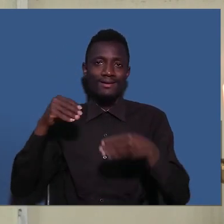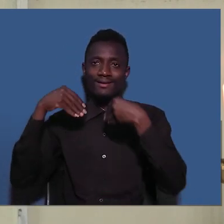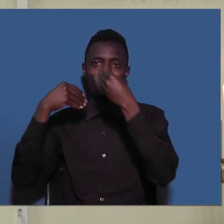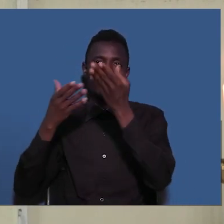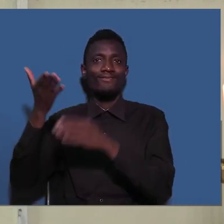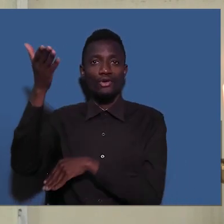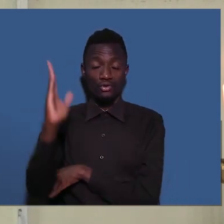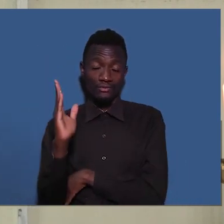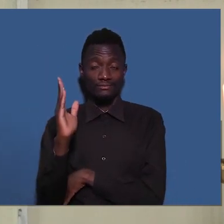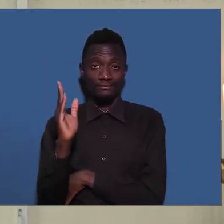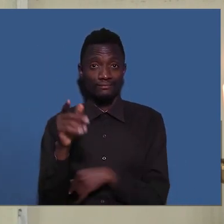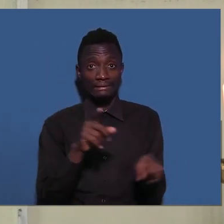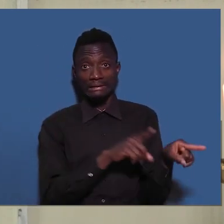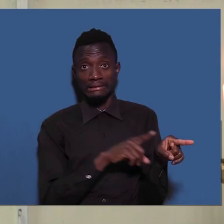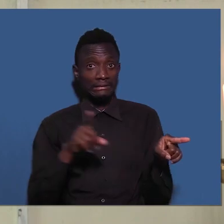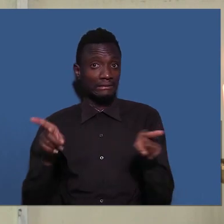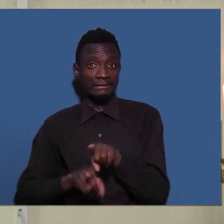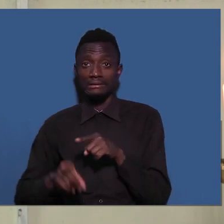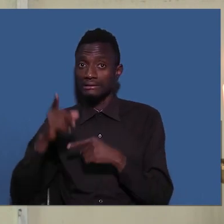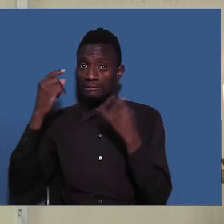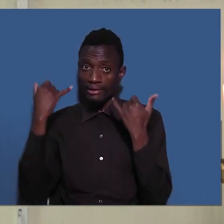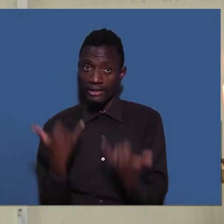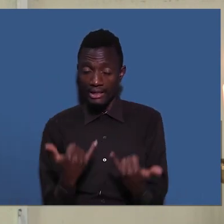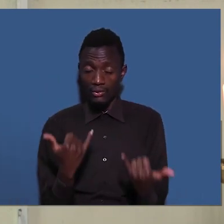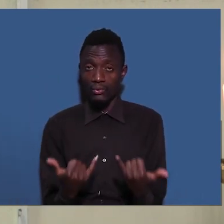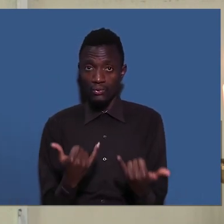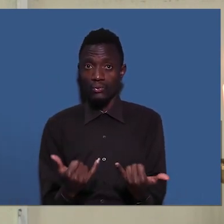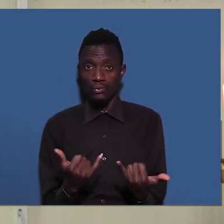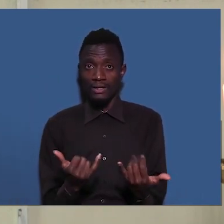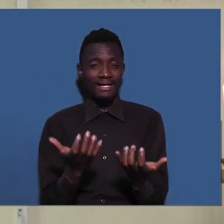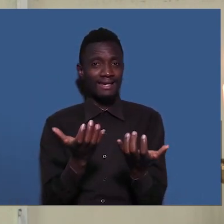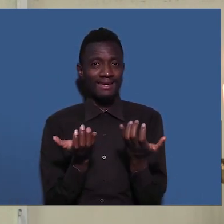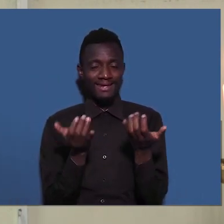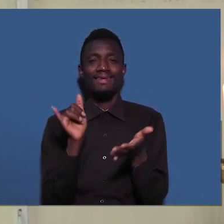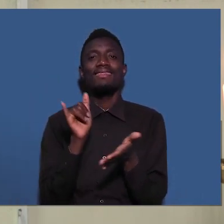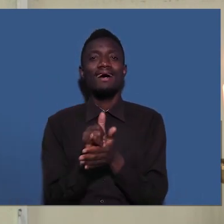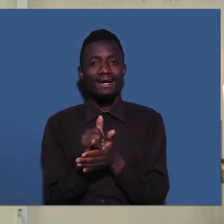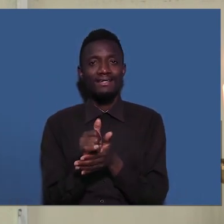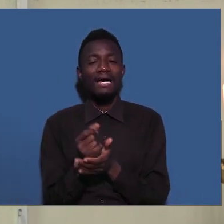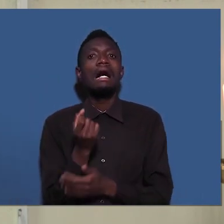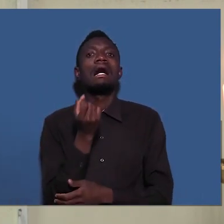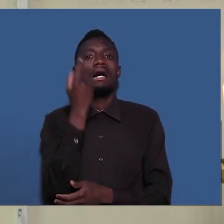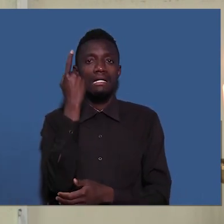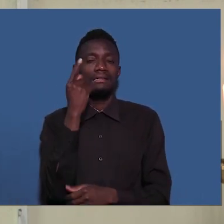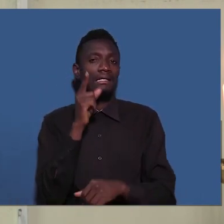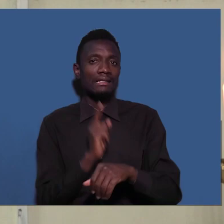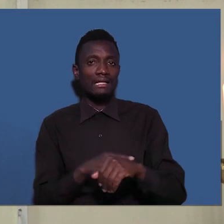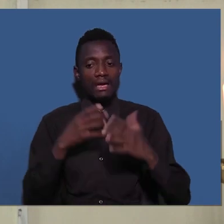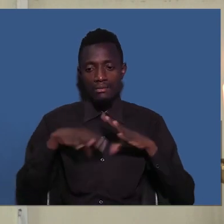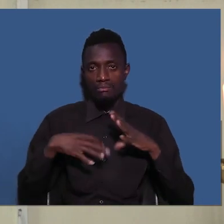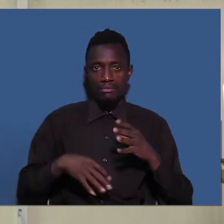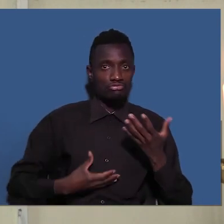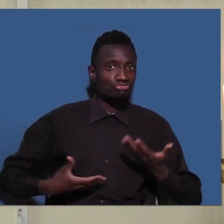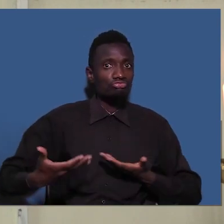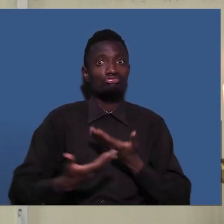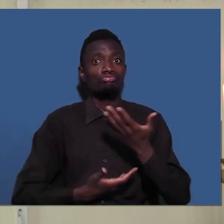now, we need that discernment as we interact with the people and as